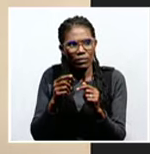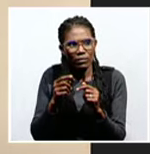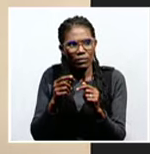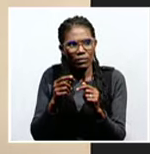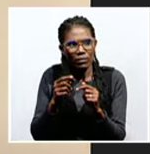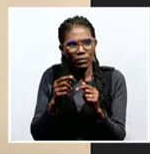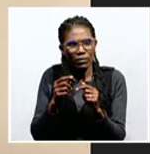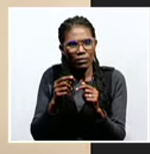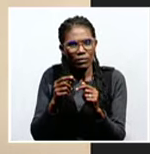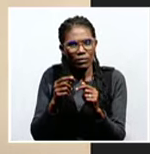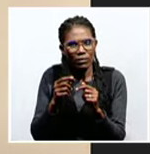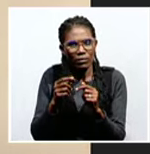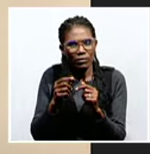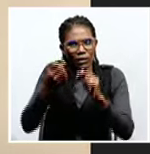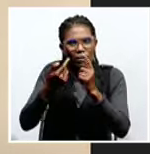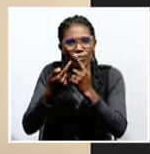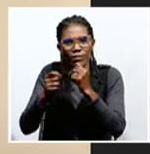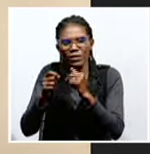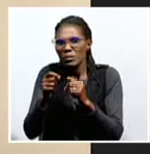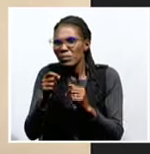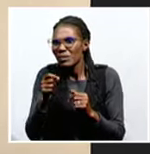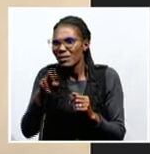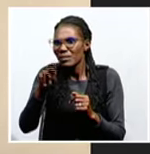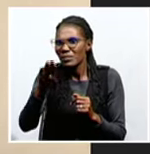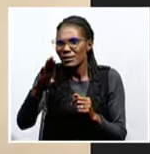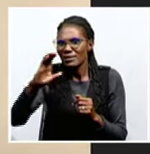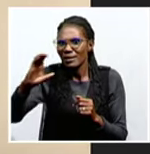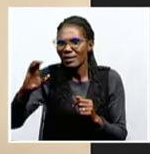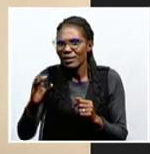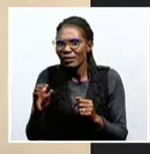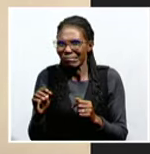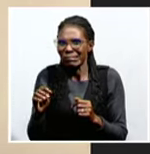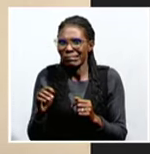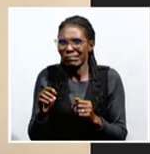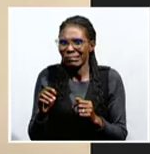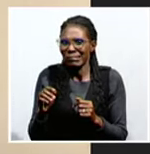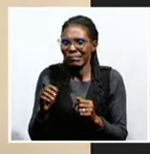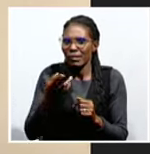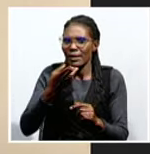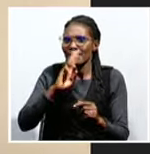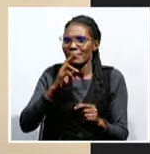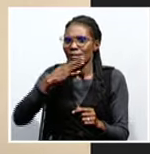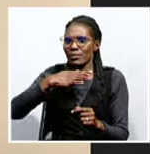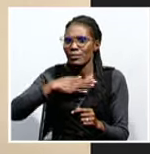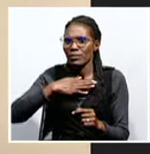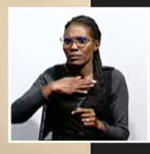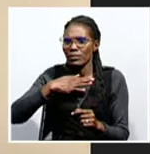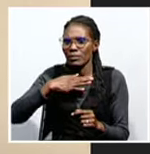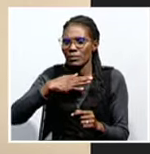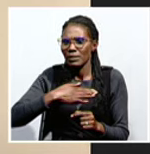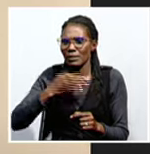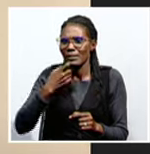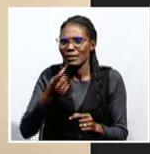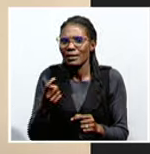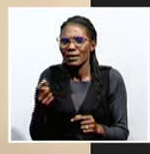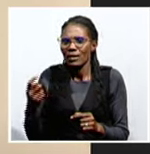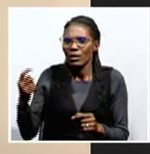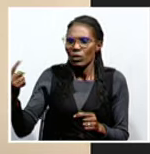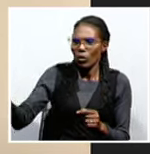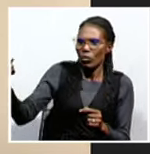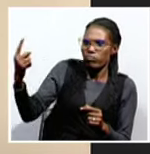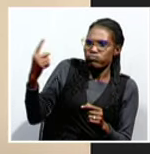And this person said, how? And my answer was that he appeared to me. He told me